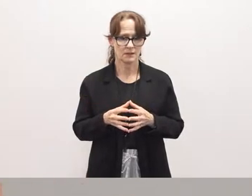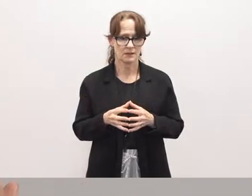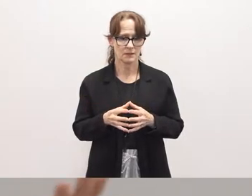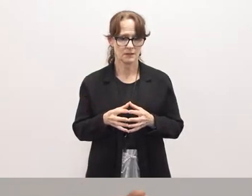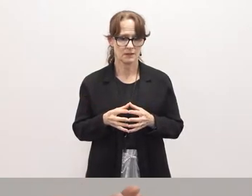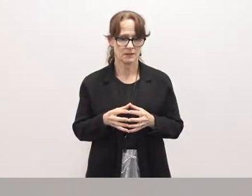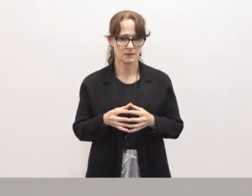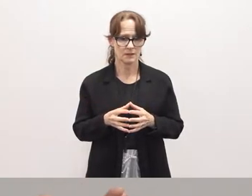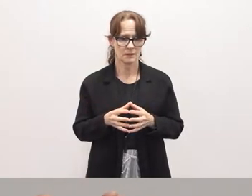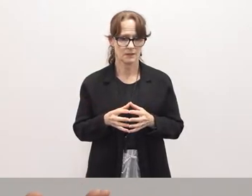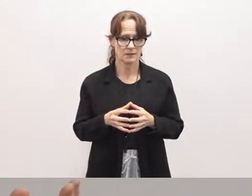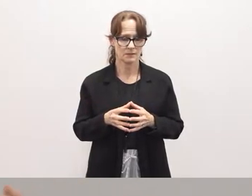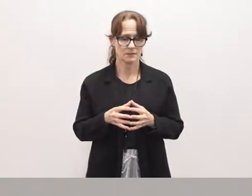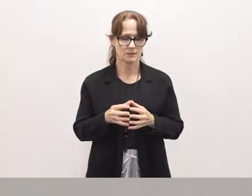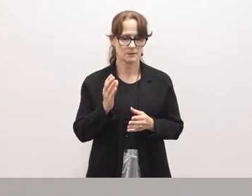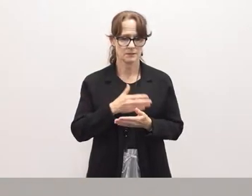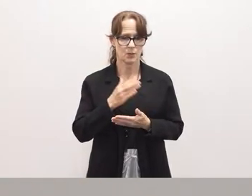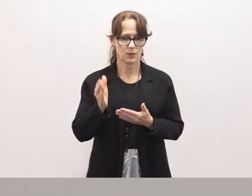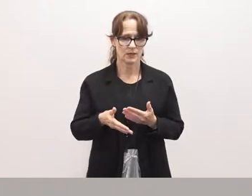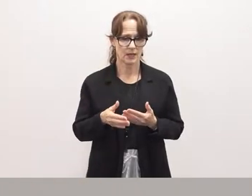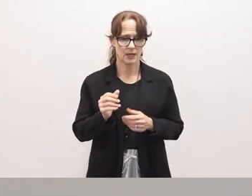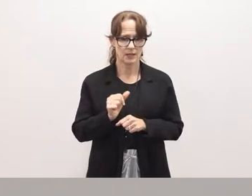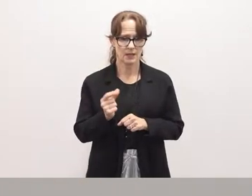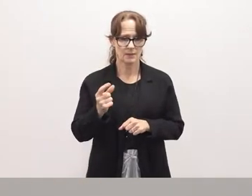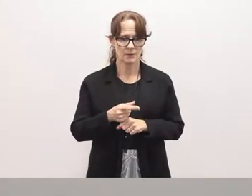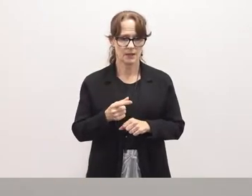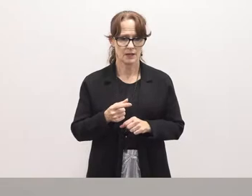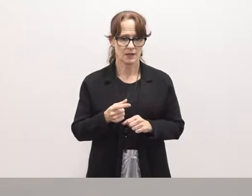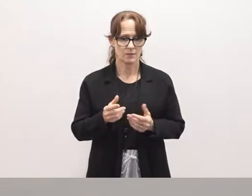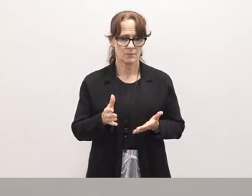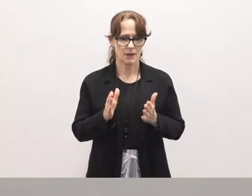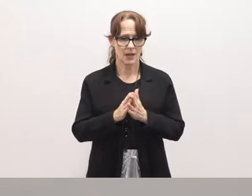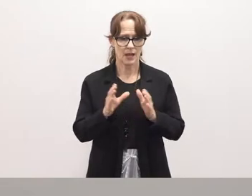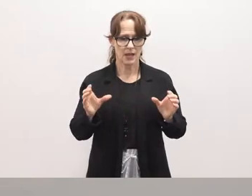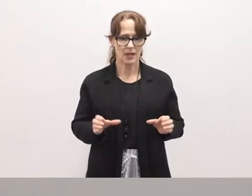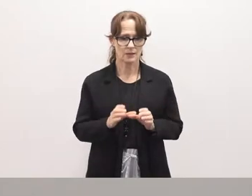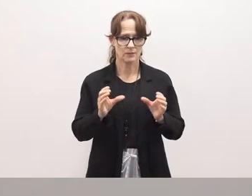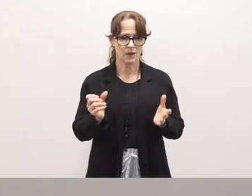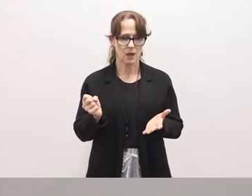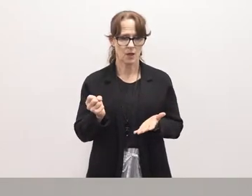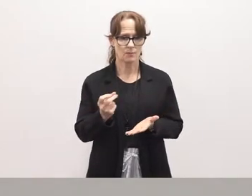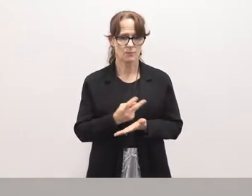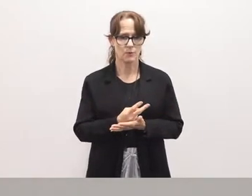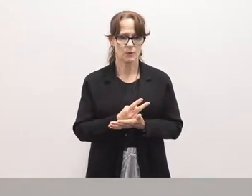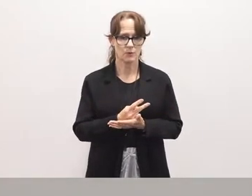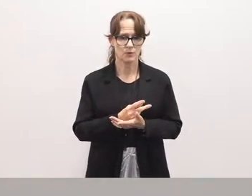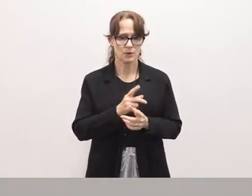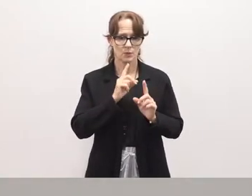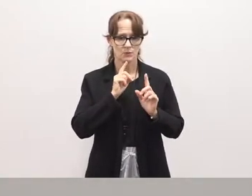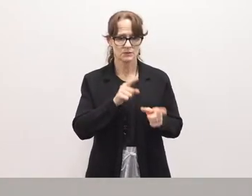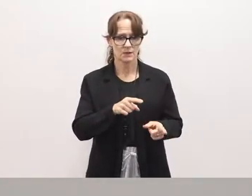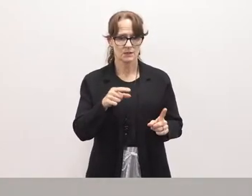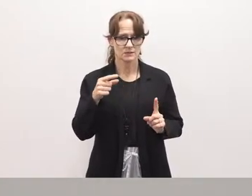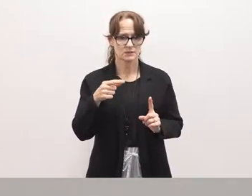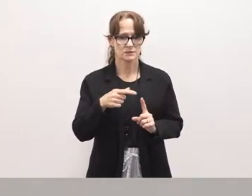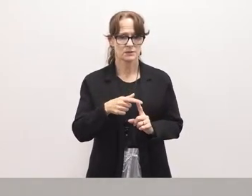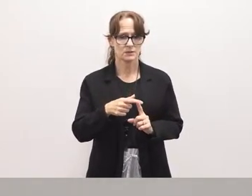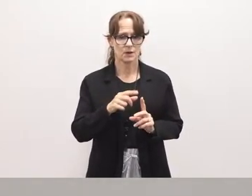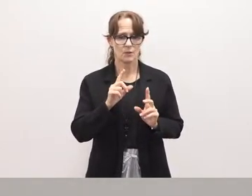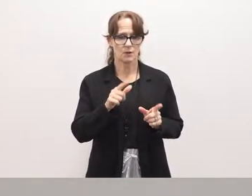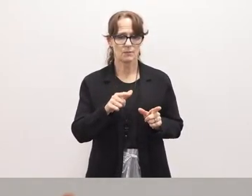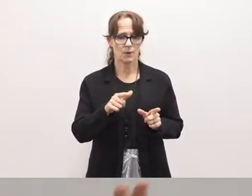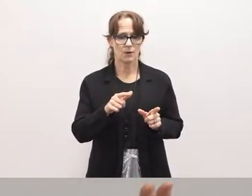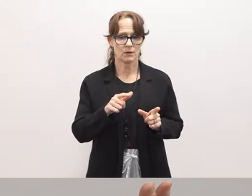because of the Labor Day weekend. Mm-hmm. And what we're being asked to do is to approve responses to a